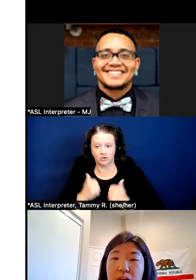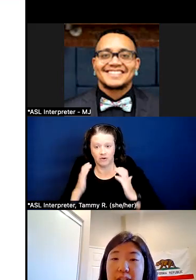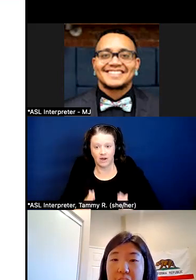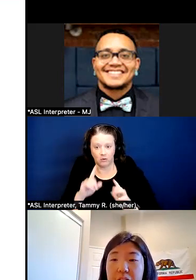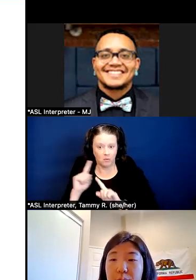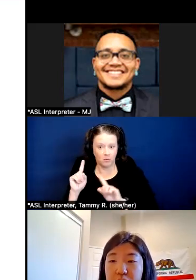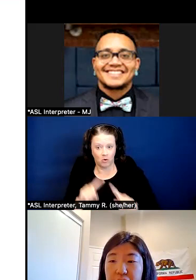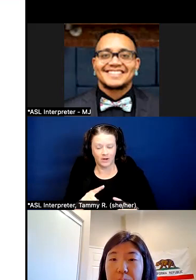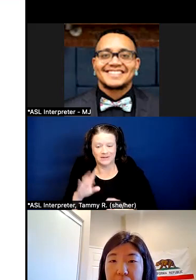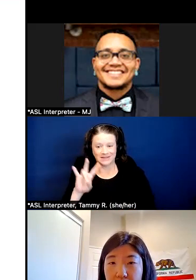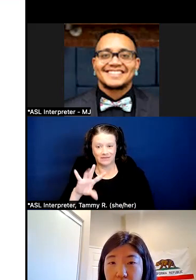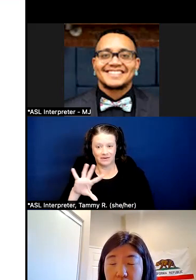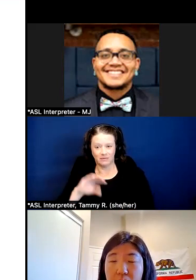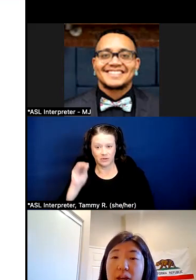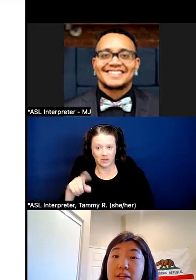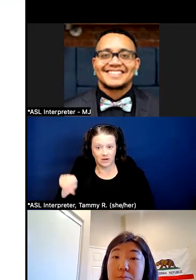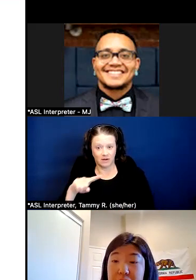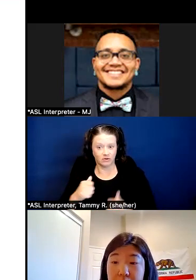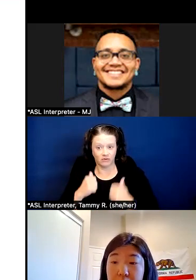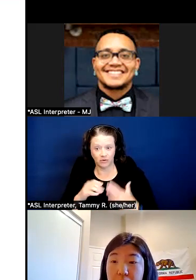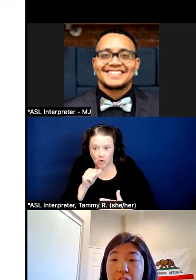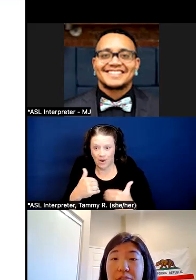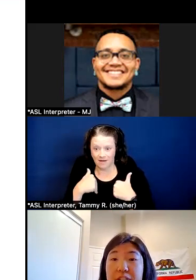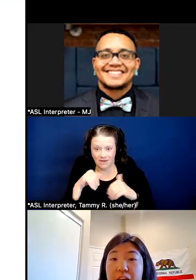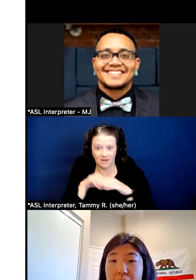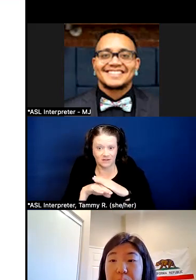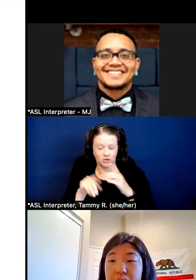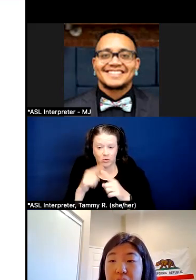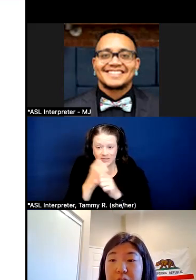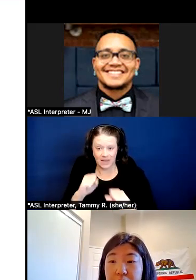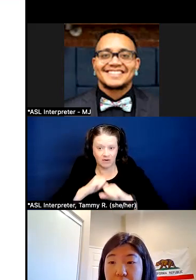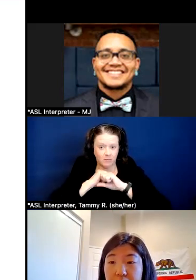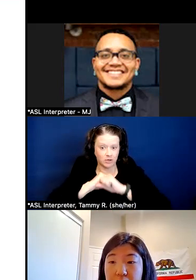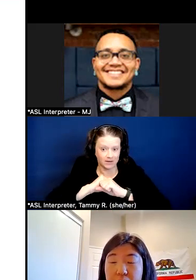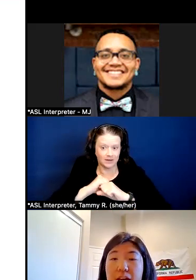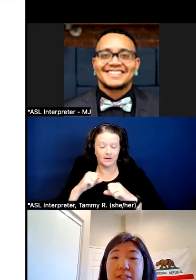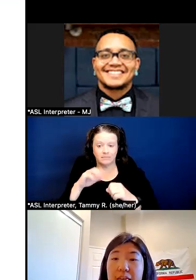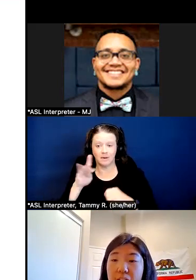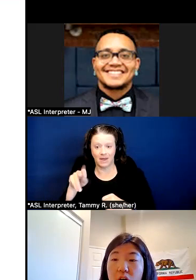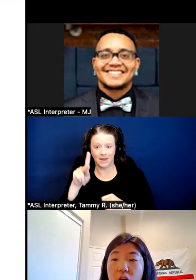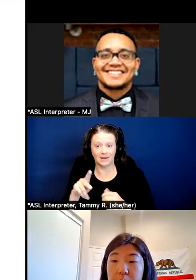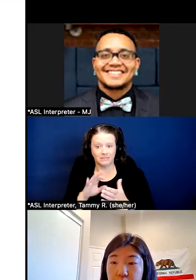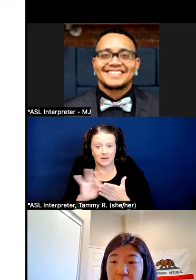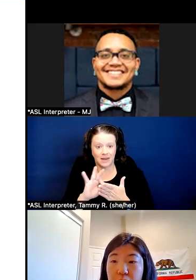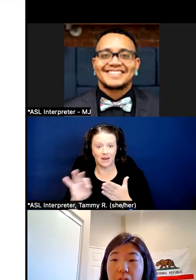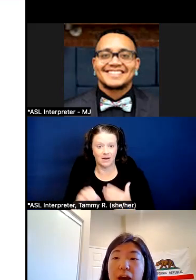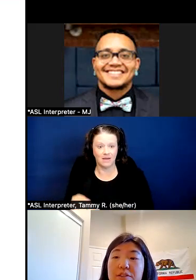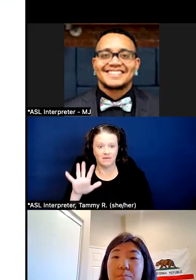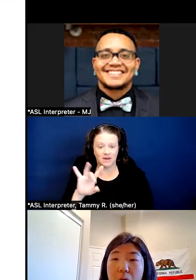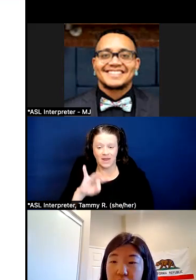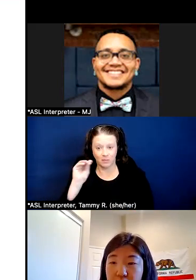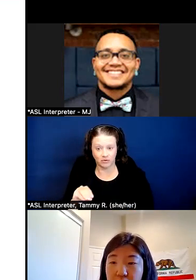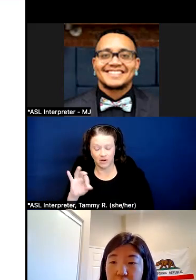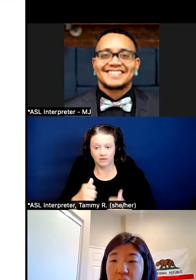access to a safe and protected bank account. Specifically, 58% of survivors said that a harm doer